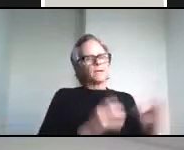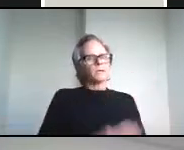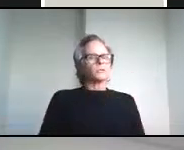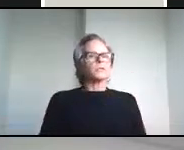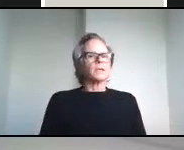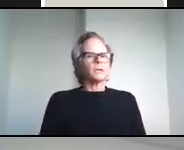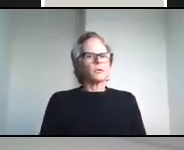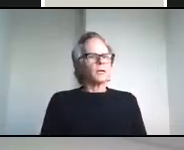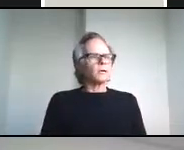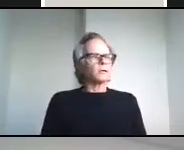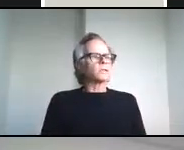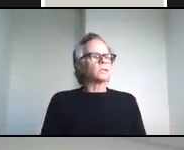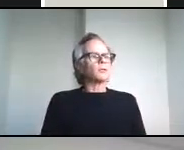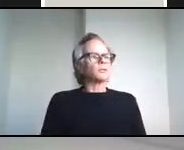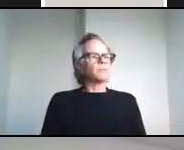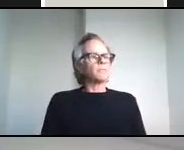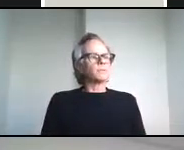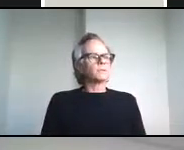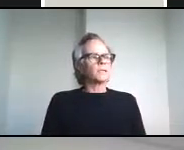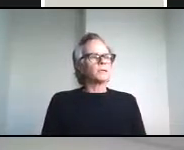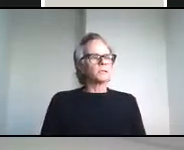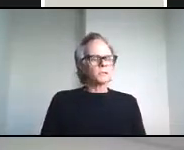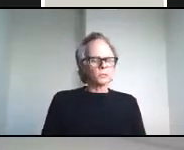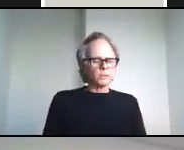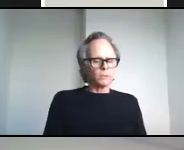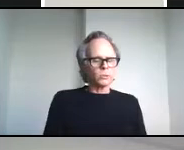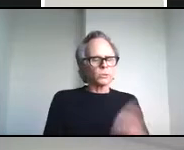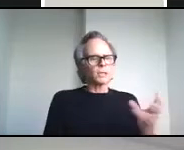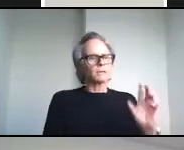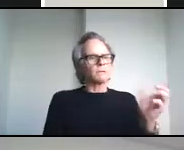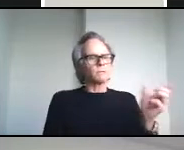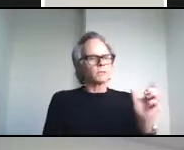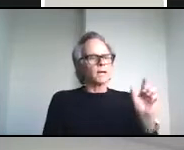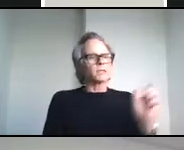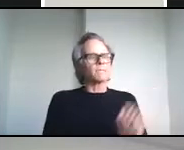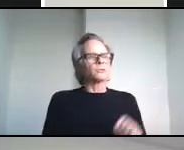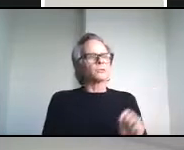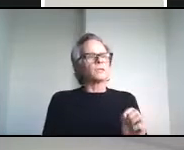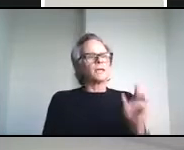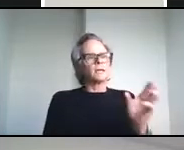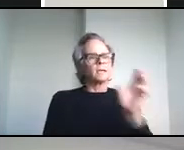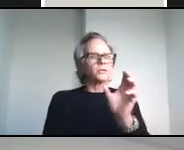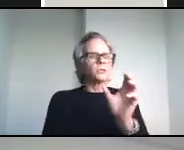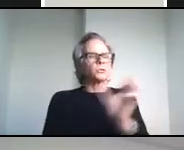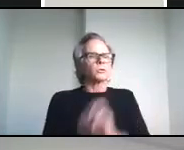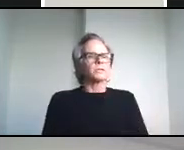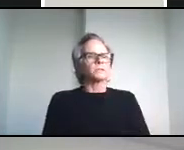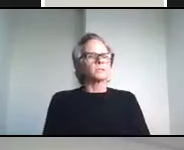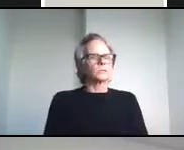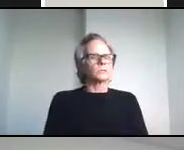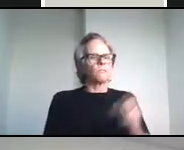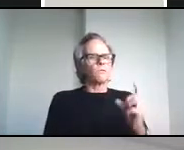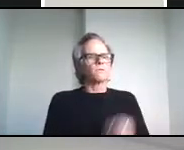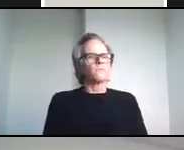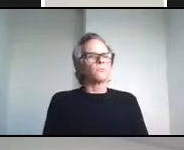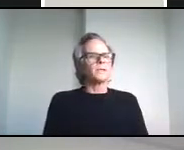as compared to the other area within the multi-purpose area. So we do think that it was a nice opportunity, and it also utilizes